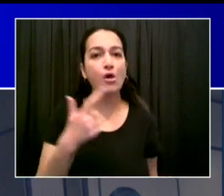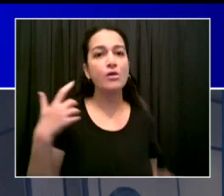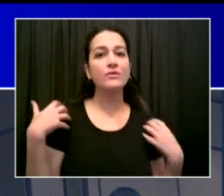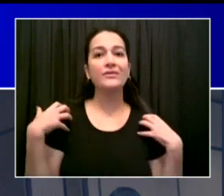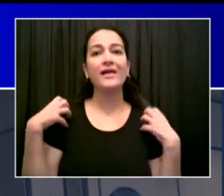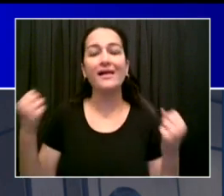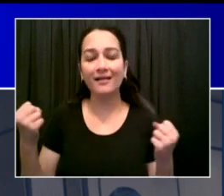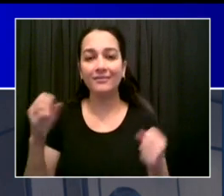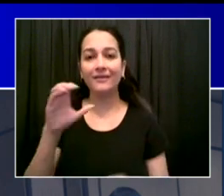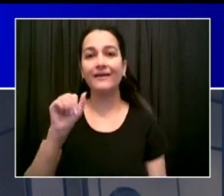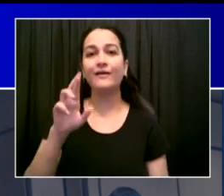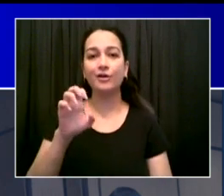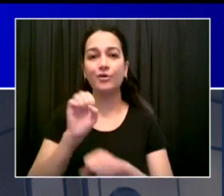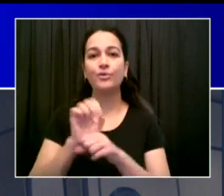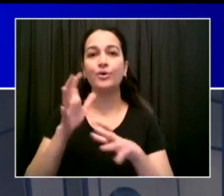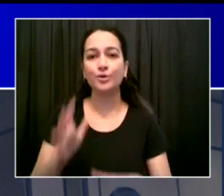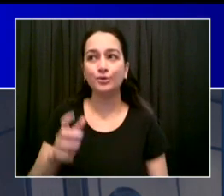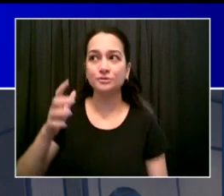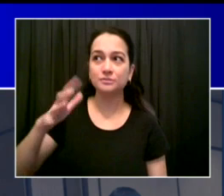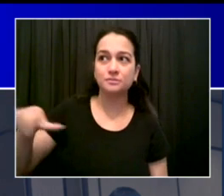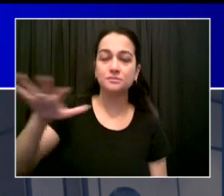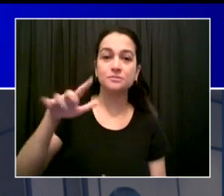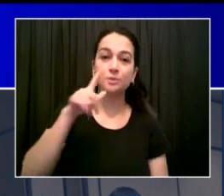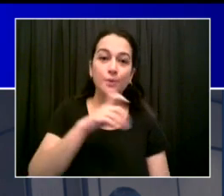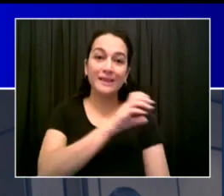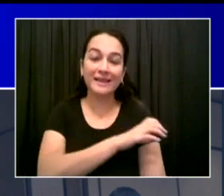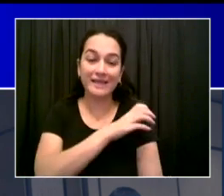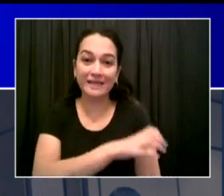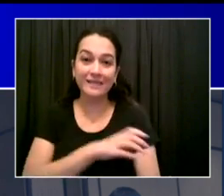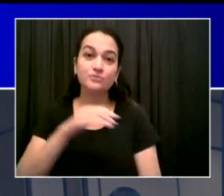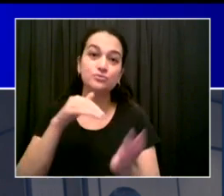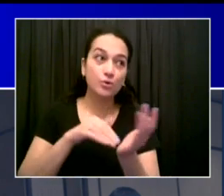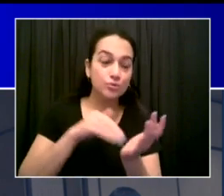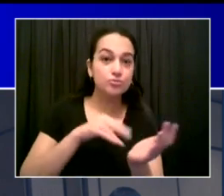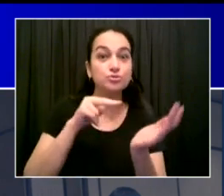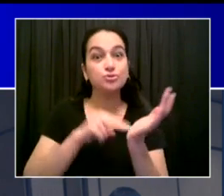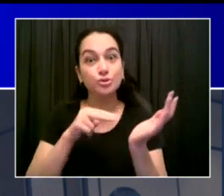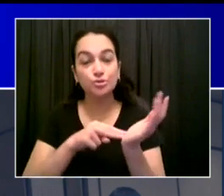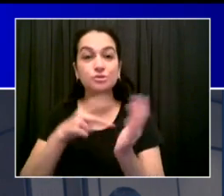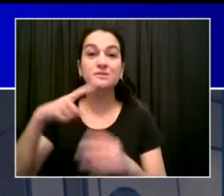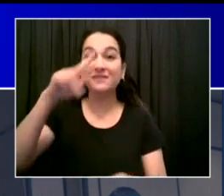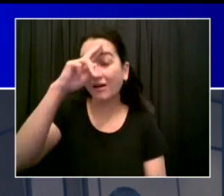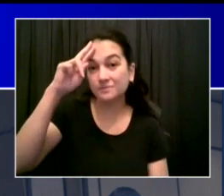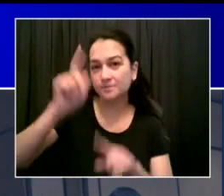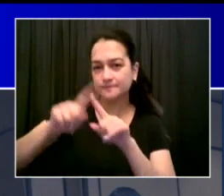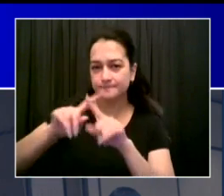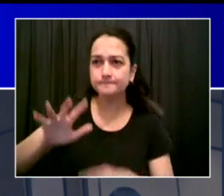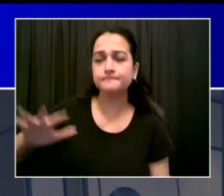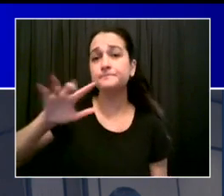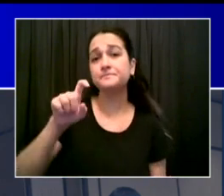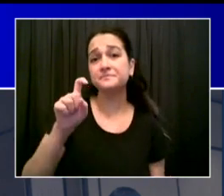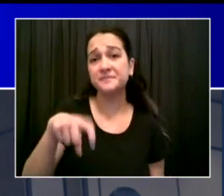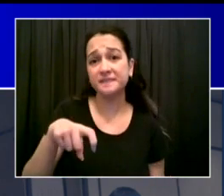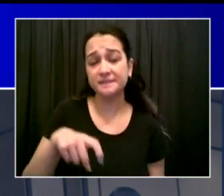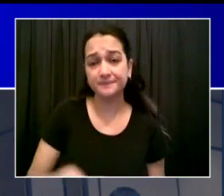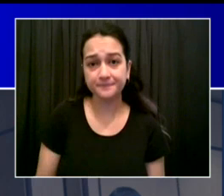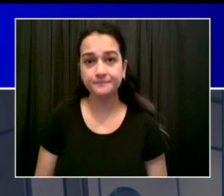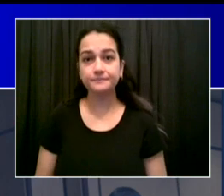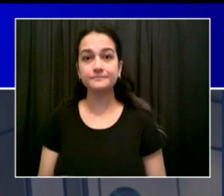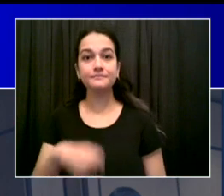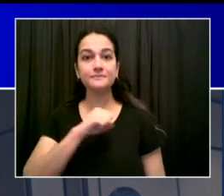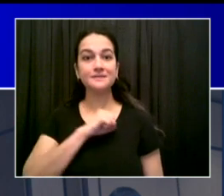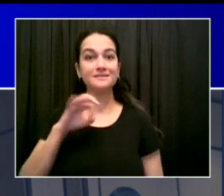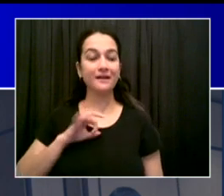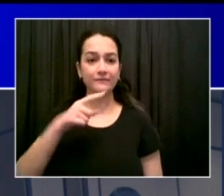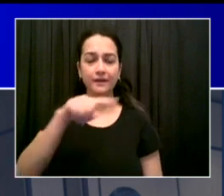Get vaccinated, the better choice, or get tested weekly. And at any point, you could decide, hey, I'm ready to get vaccinated, then you don't need to get tested